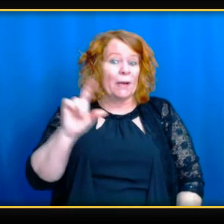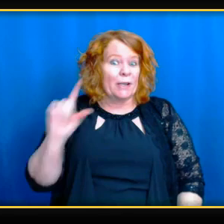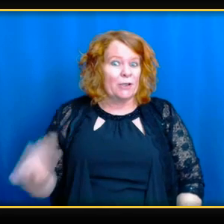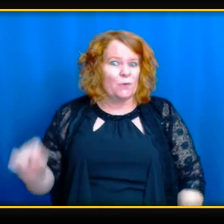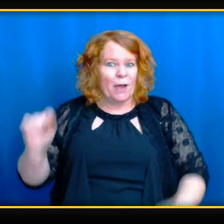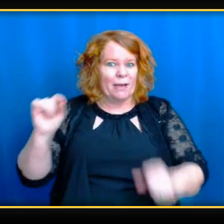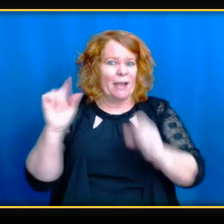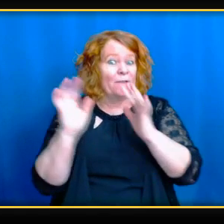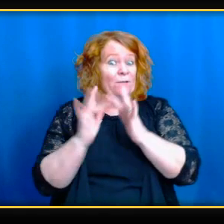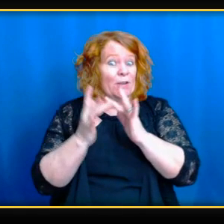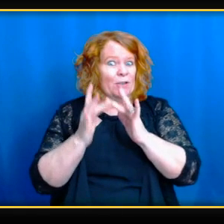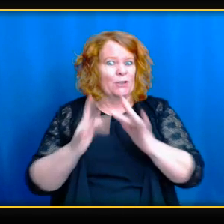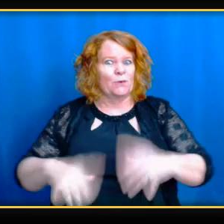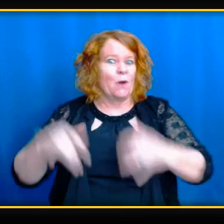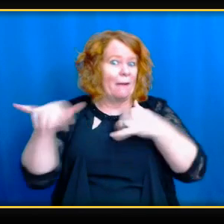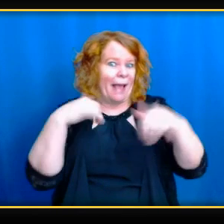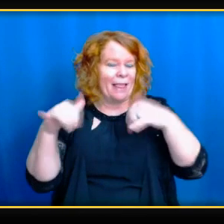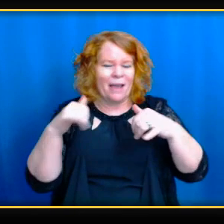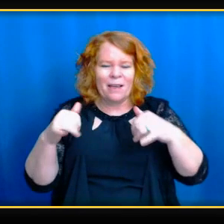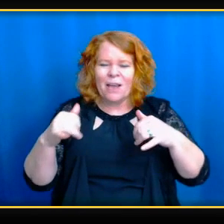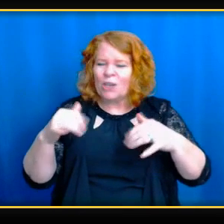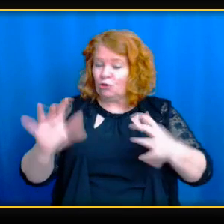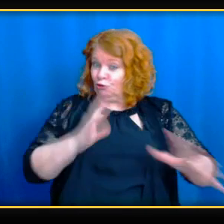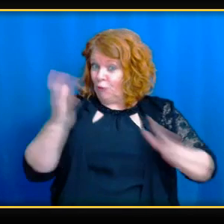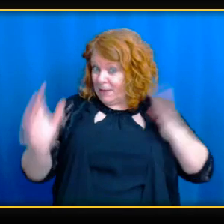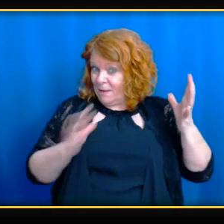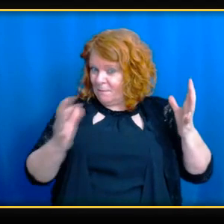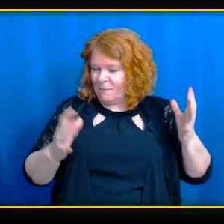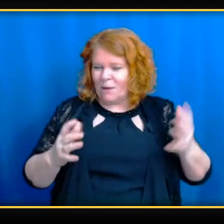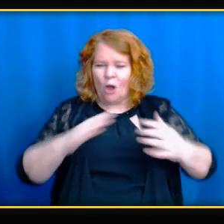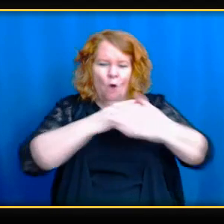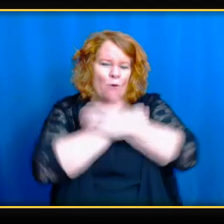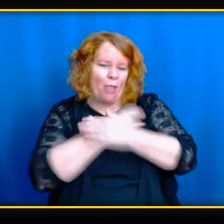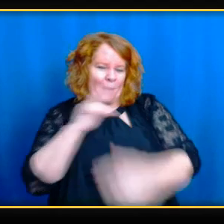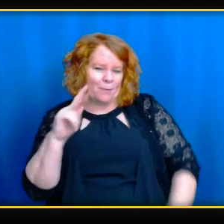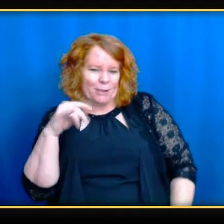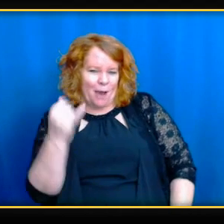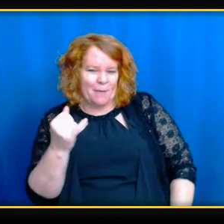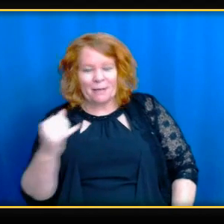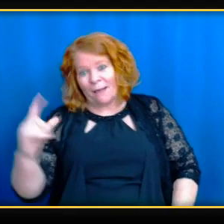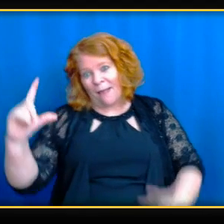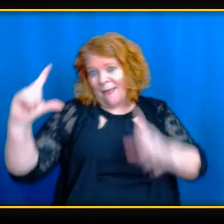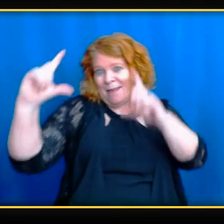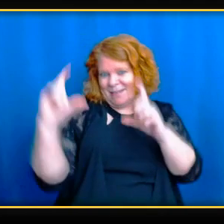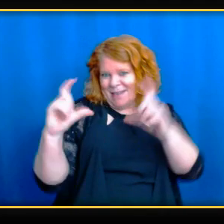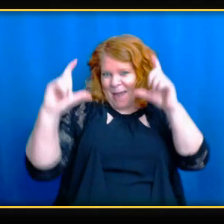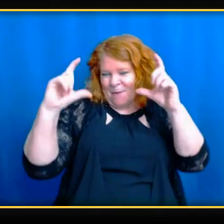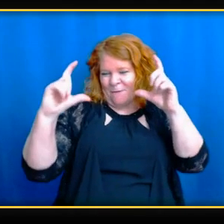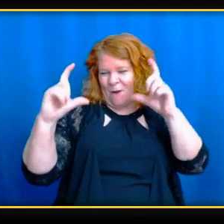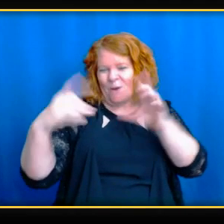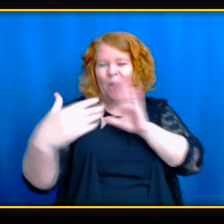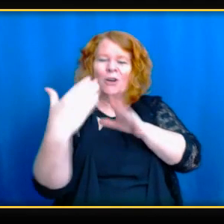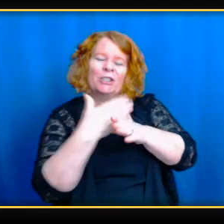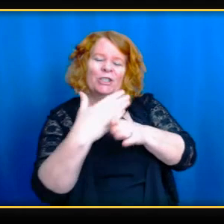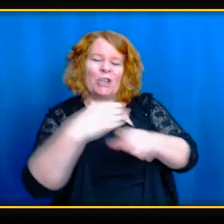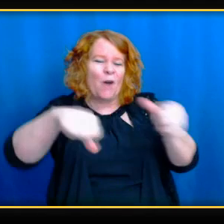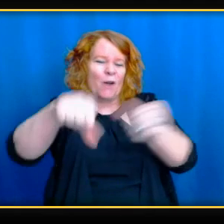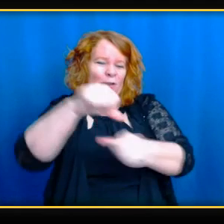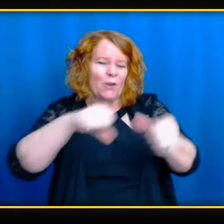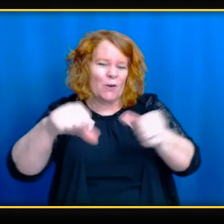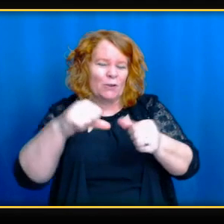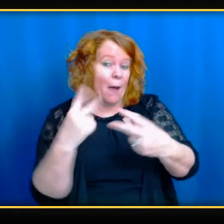you relaxing in your pajamas? Snap a photo of you partying to the max. Share it on social. Hashtag